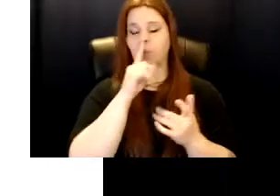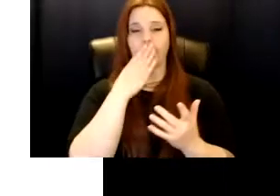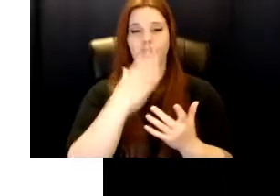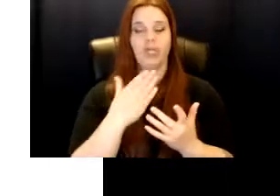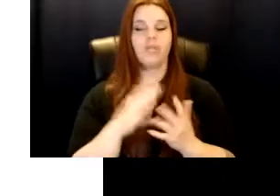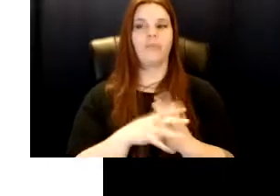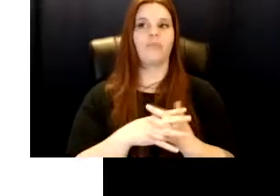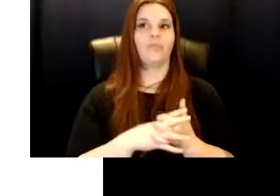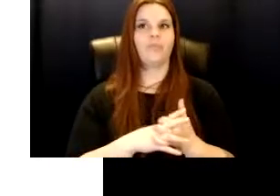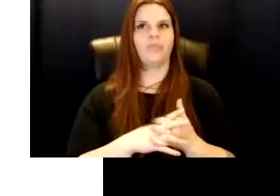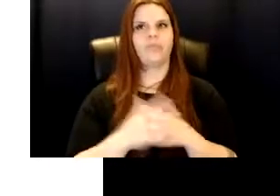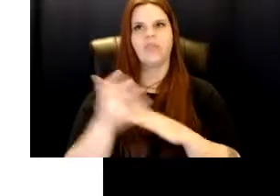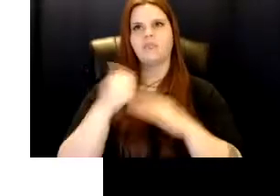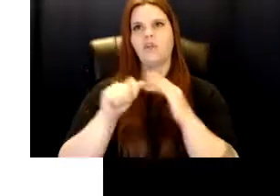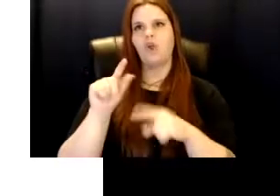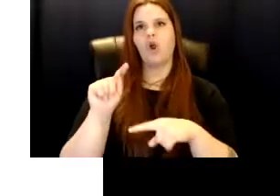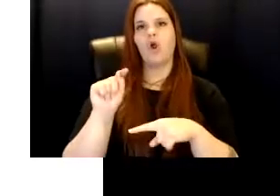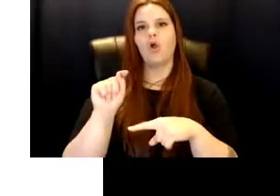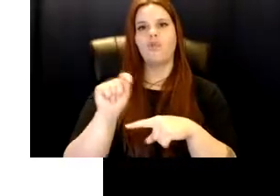under